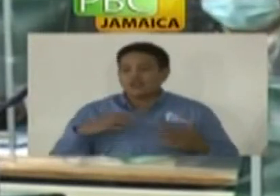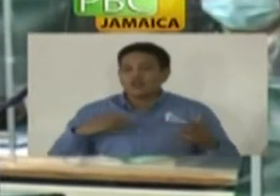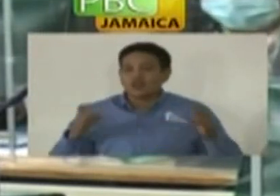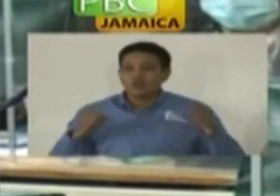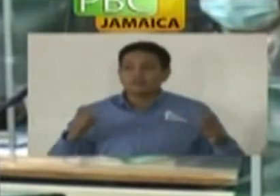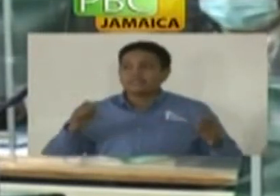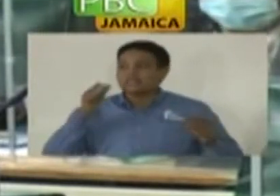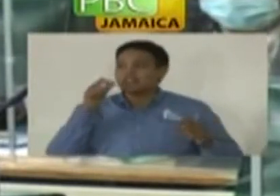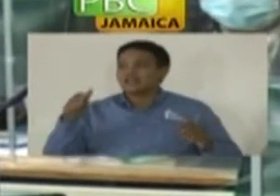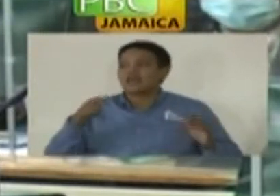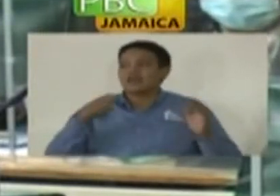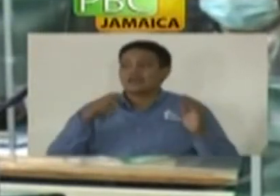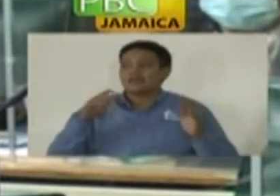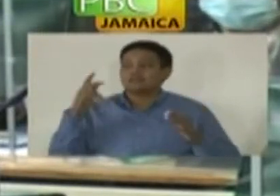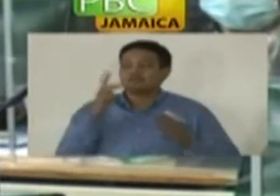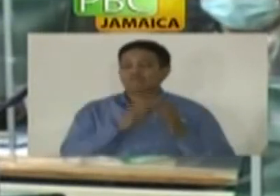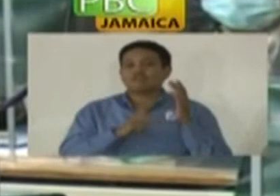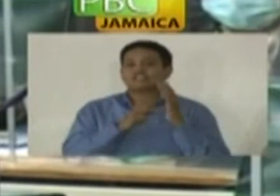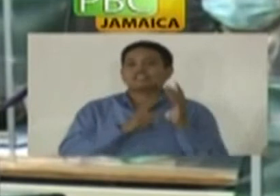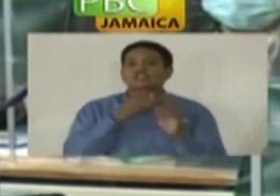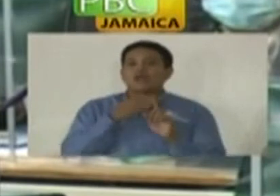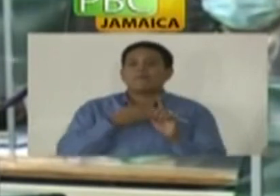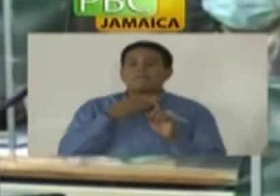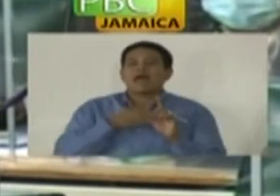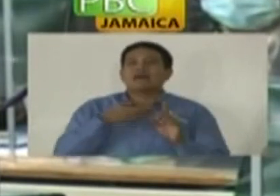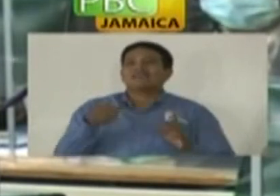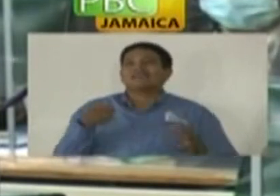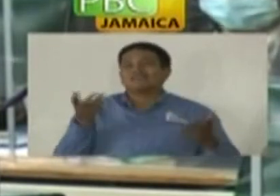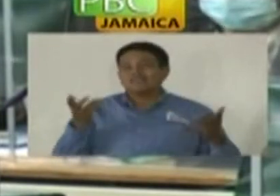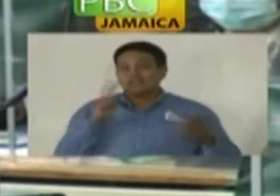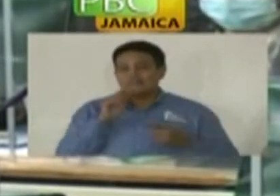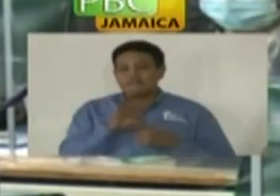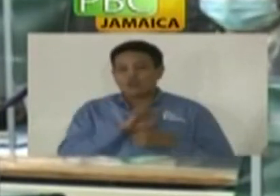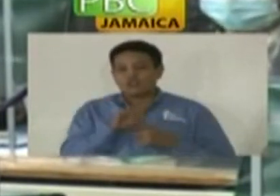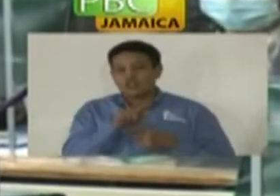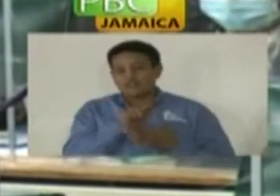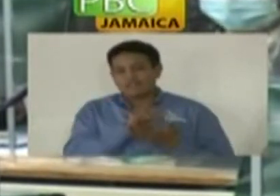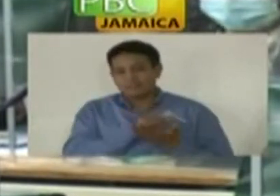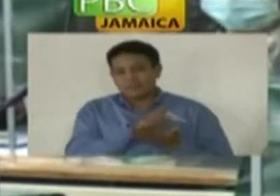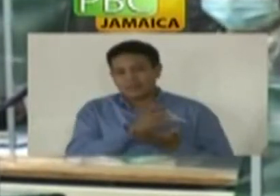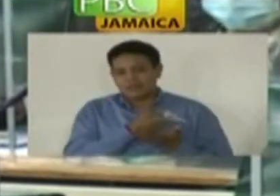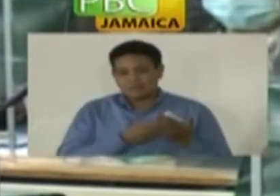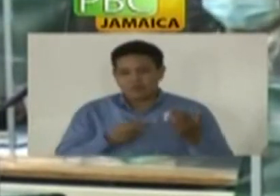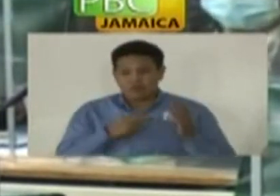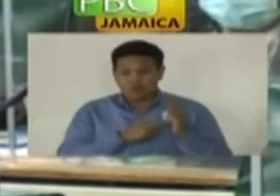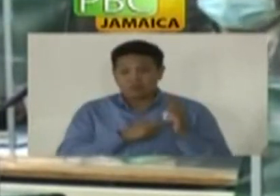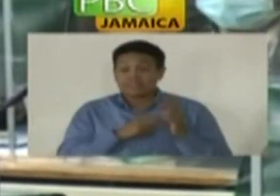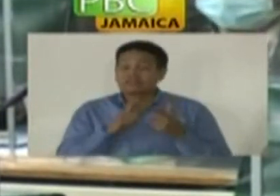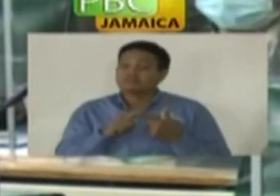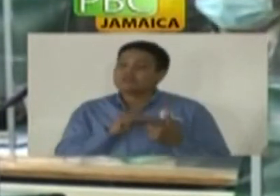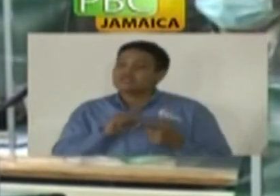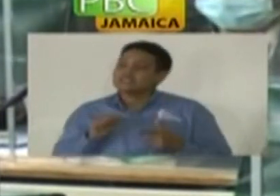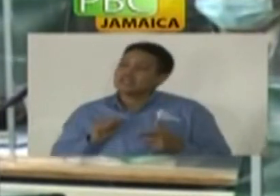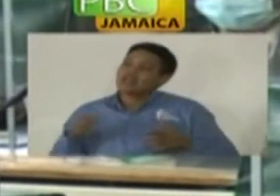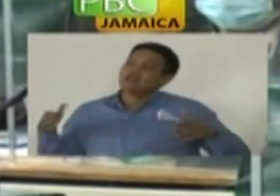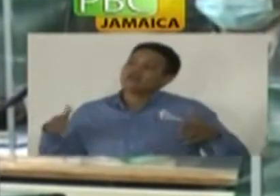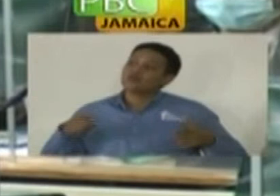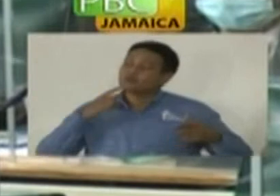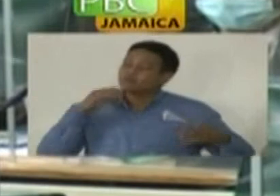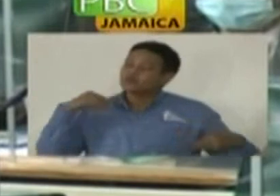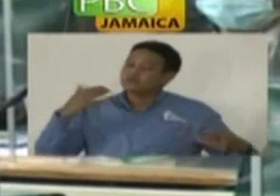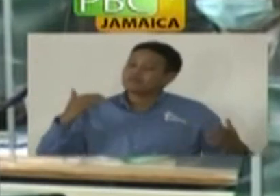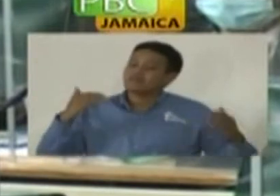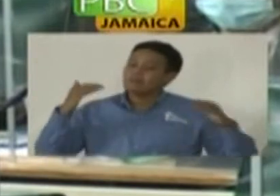not prejudice the function of both houses of parliament to deliver